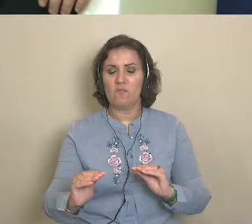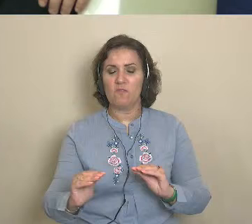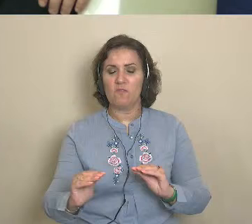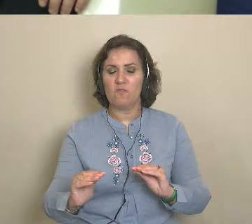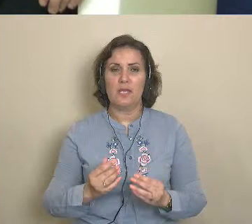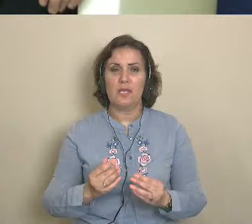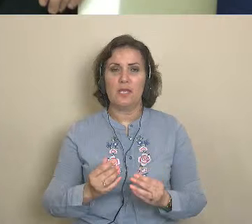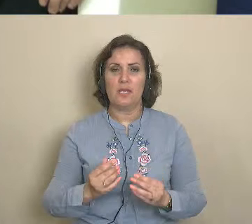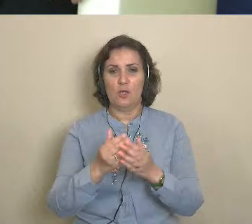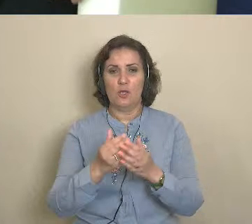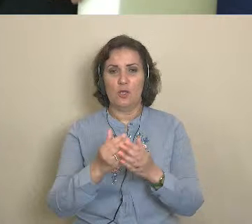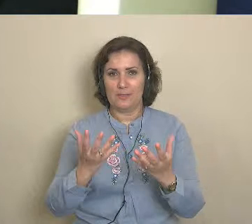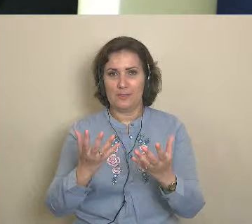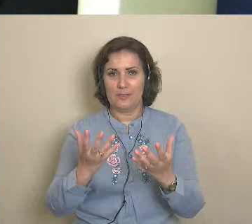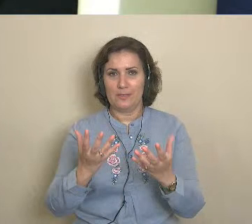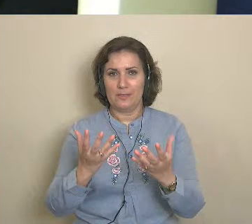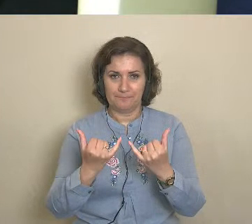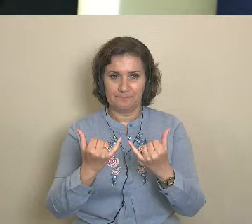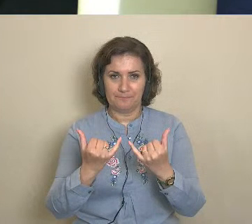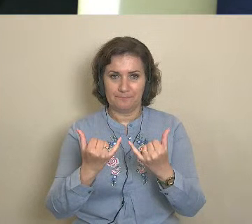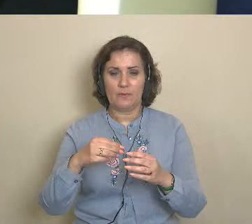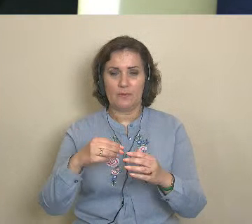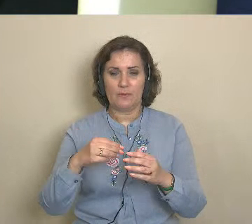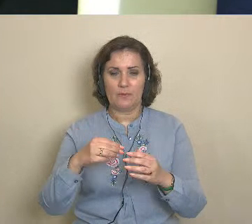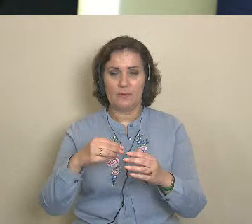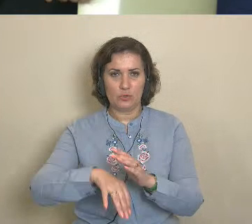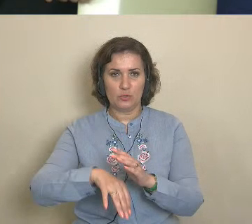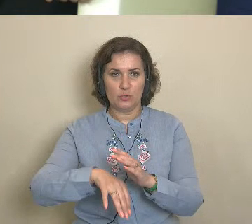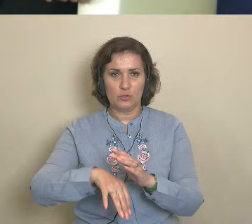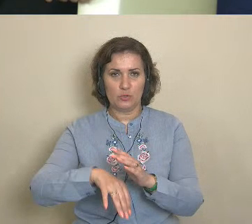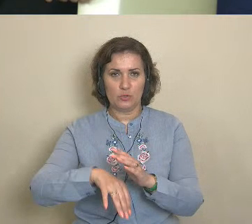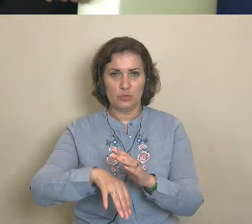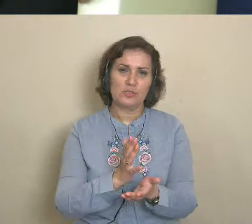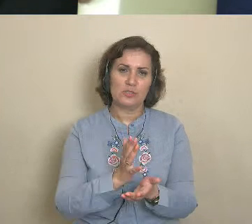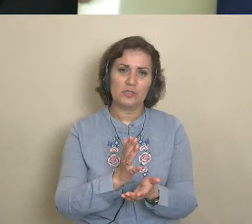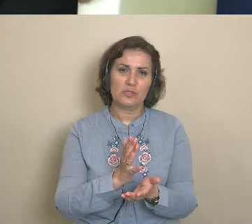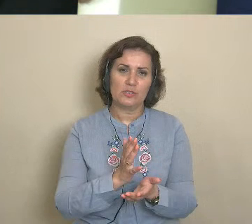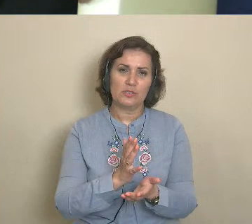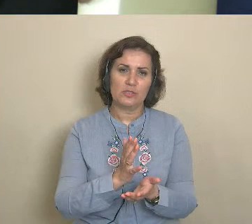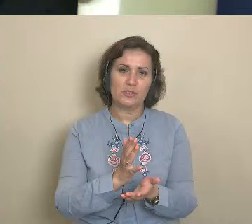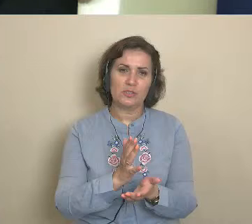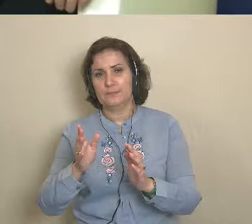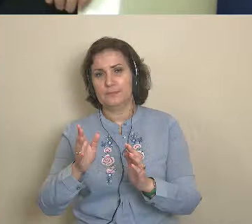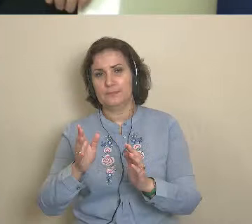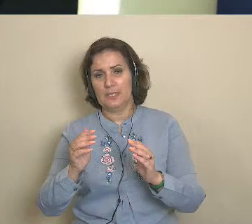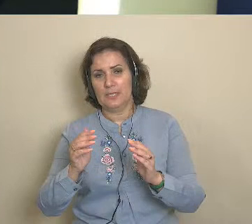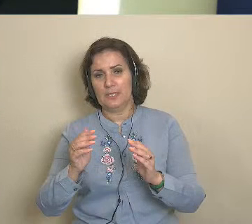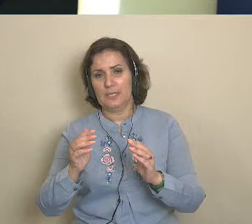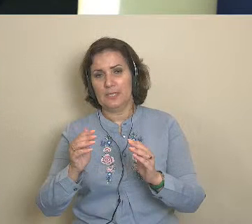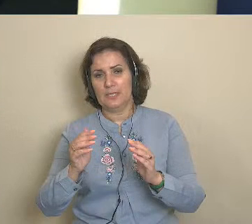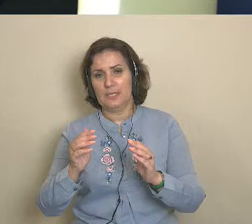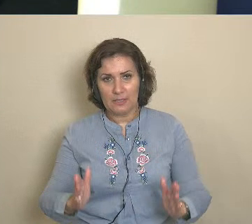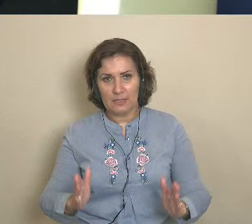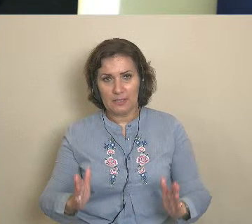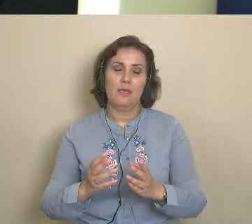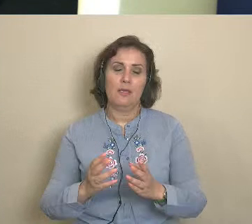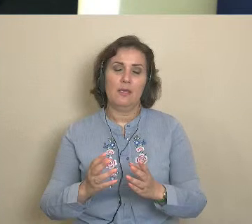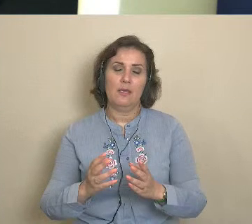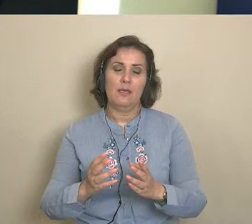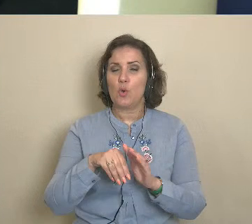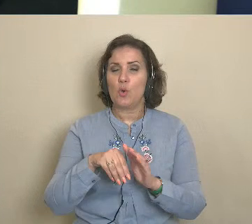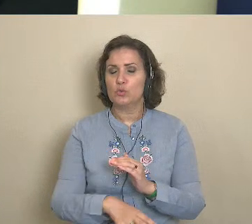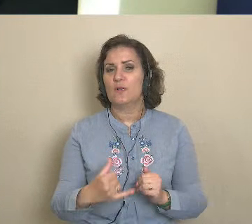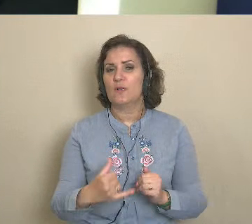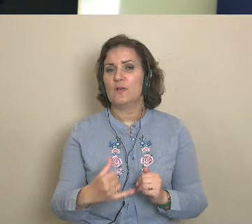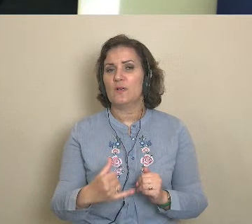in charge of the premises to make sure that it is properly organized with all the boxes and ballots and everything.